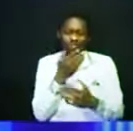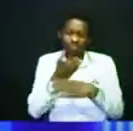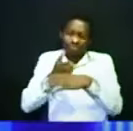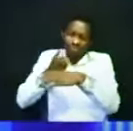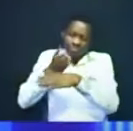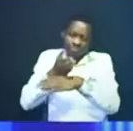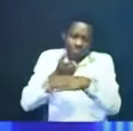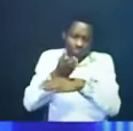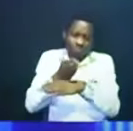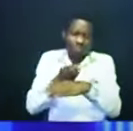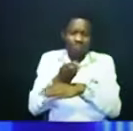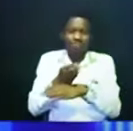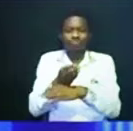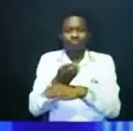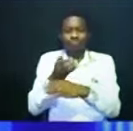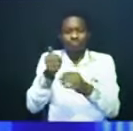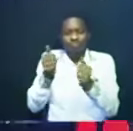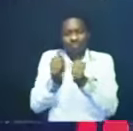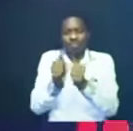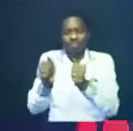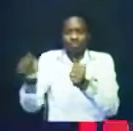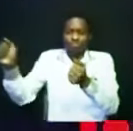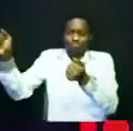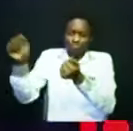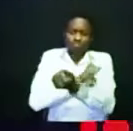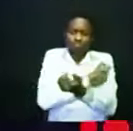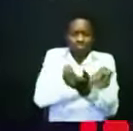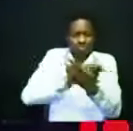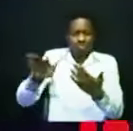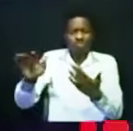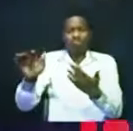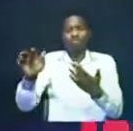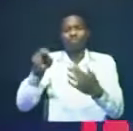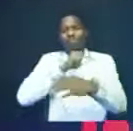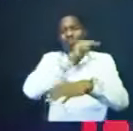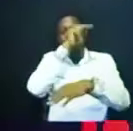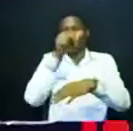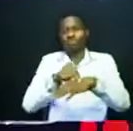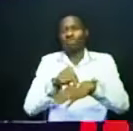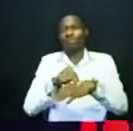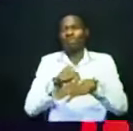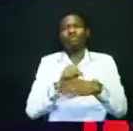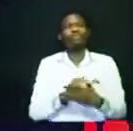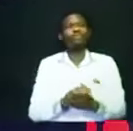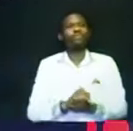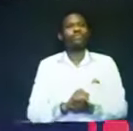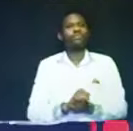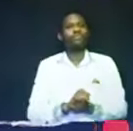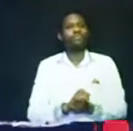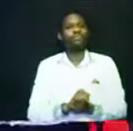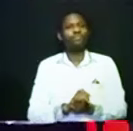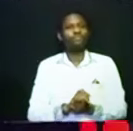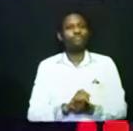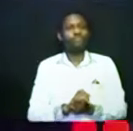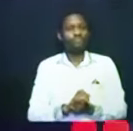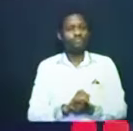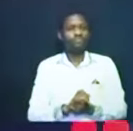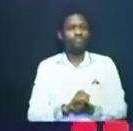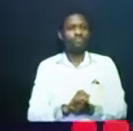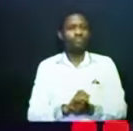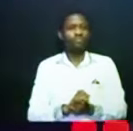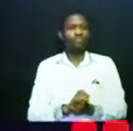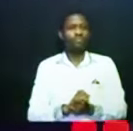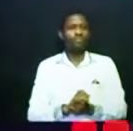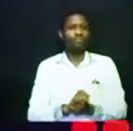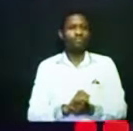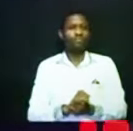down the nations. Na afna na nambi fri na numa ode bobo amanaman. Let me